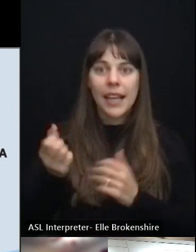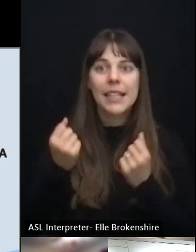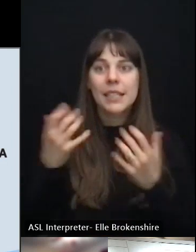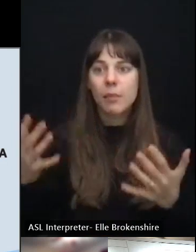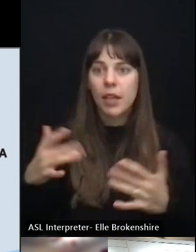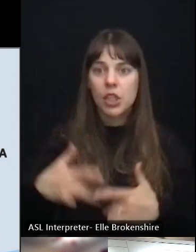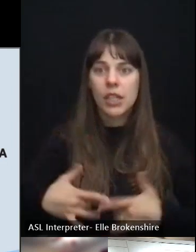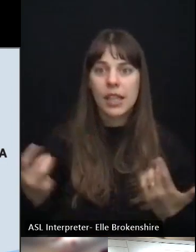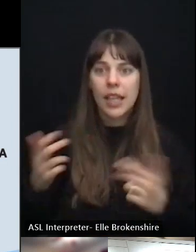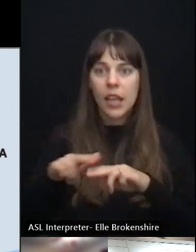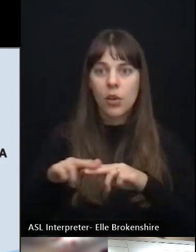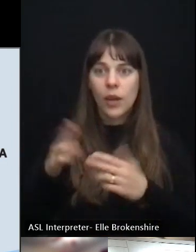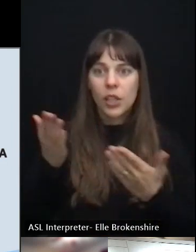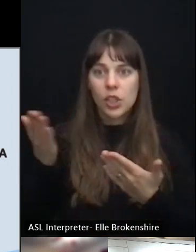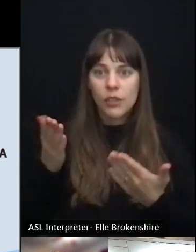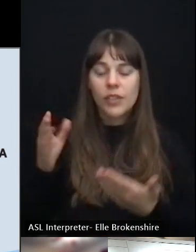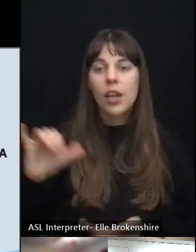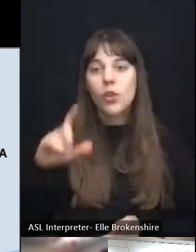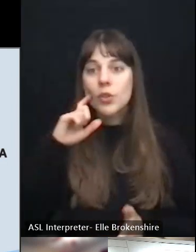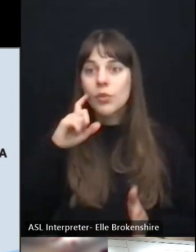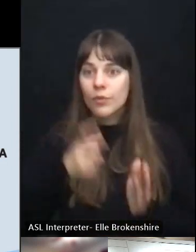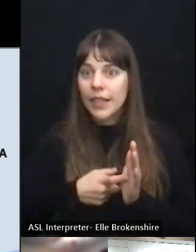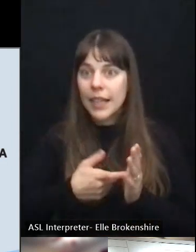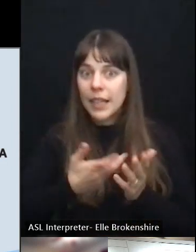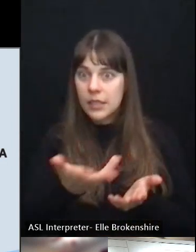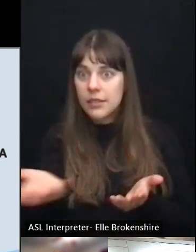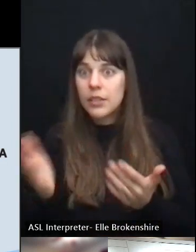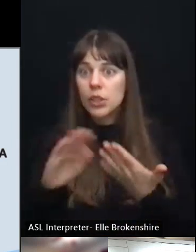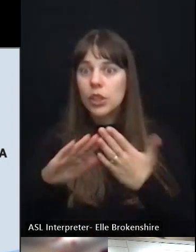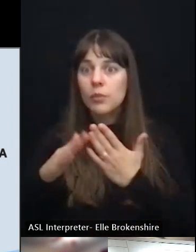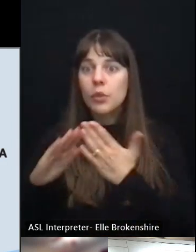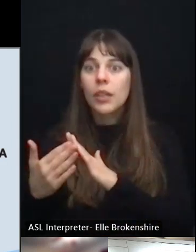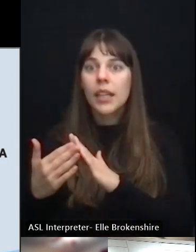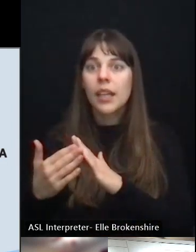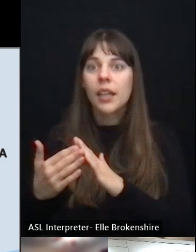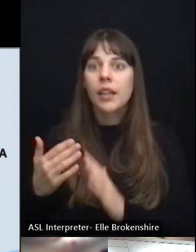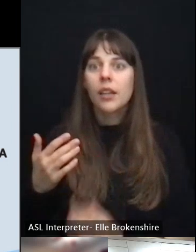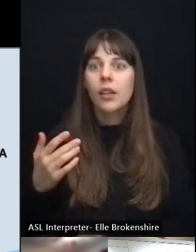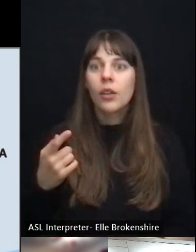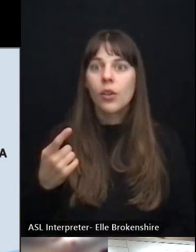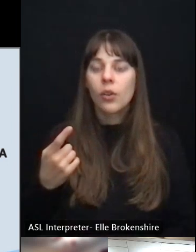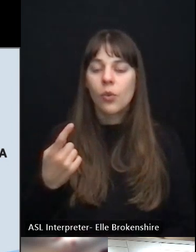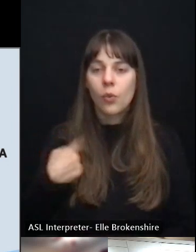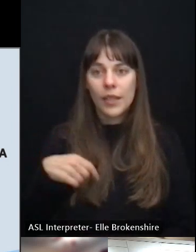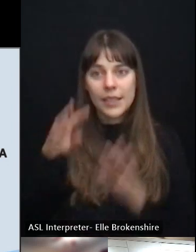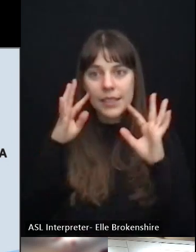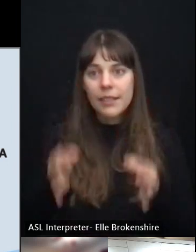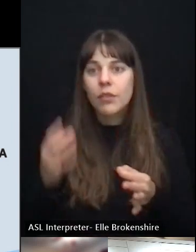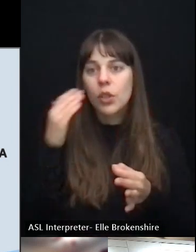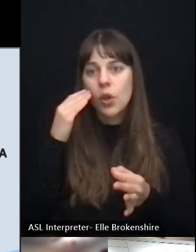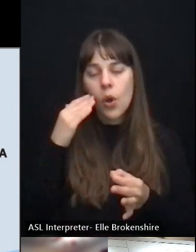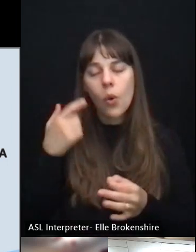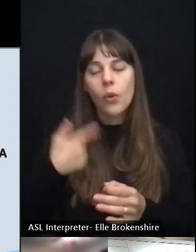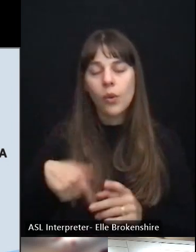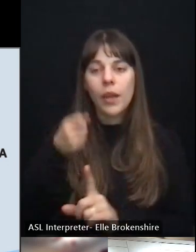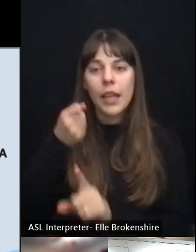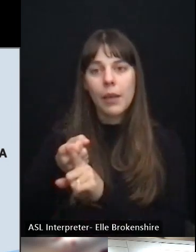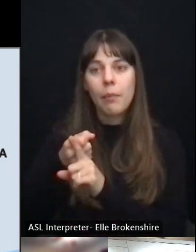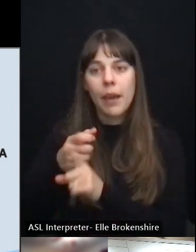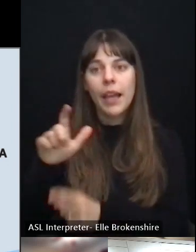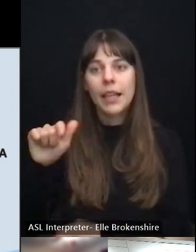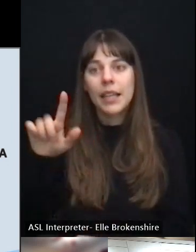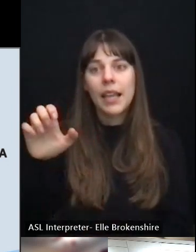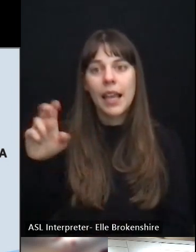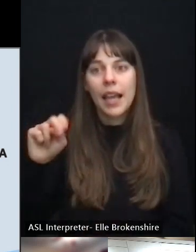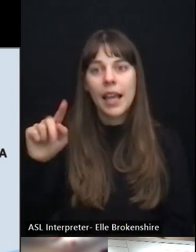also, to acknowledge to that community too, that that we are having an impact certainly in Allentown by running those vehicles